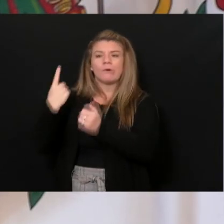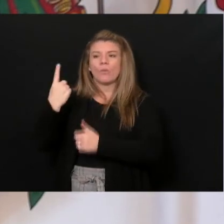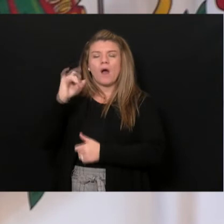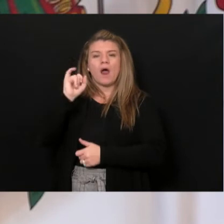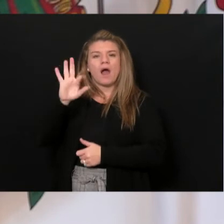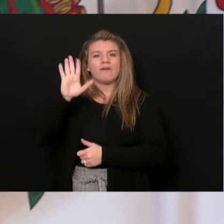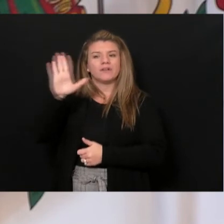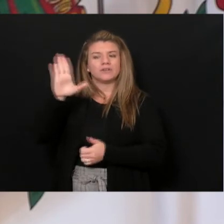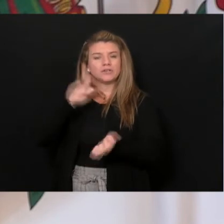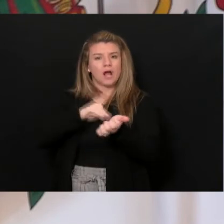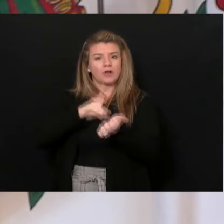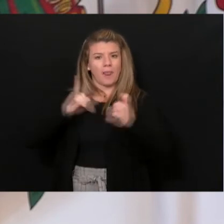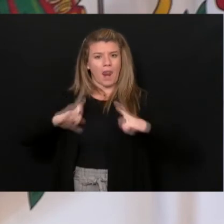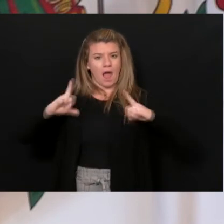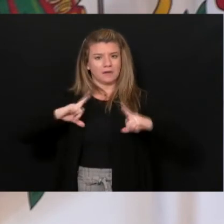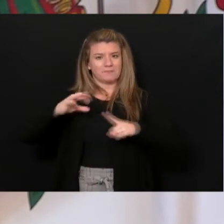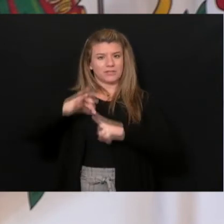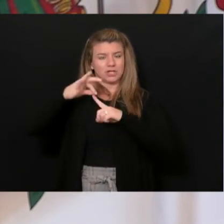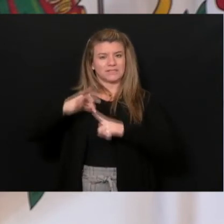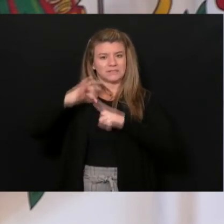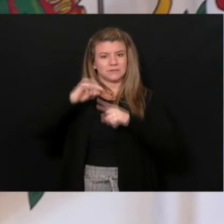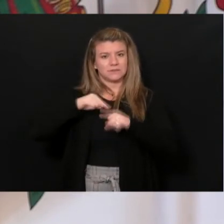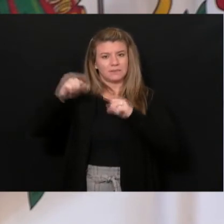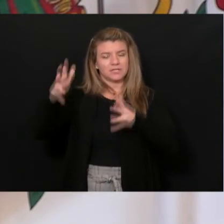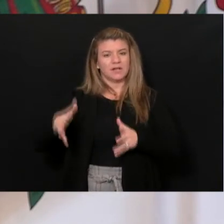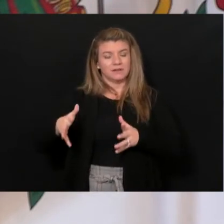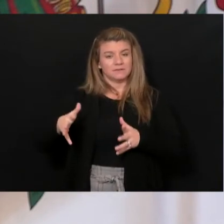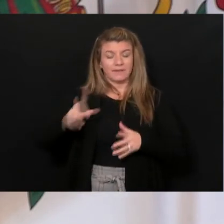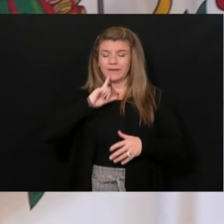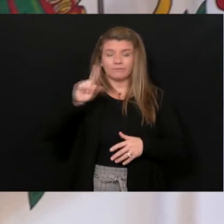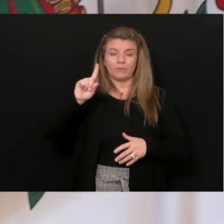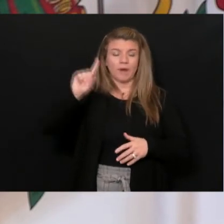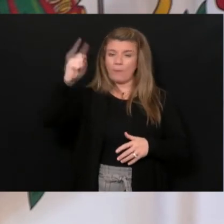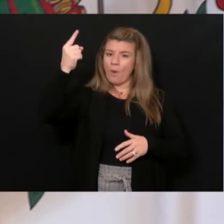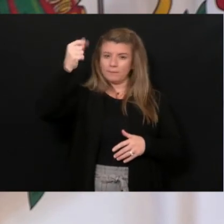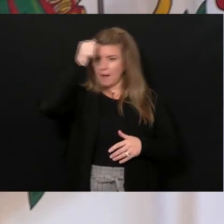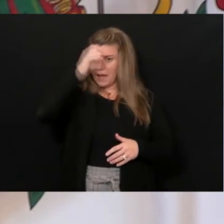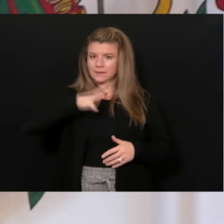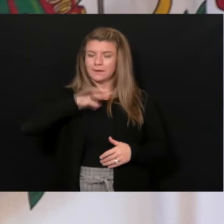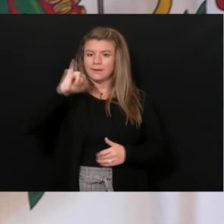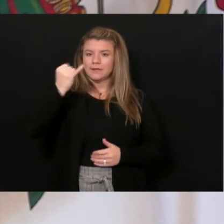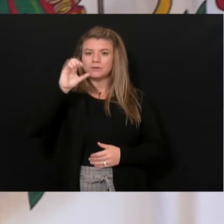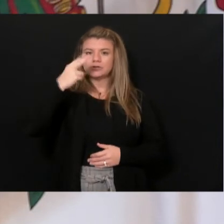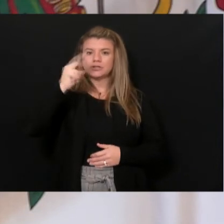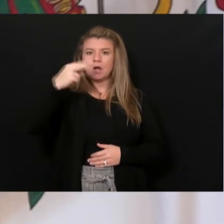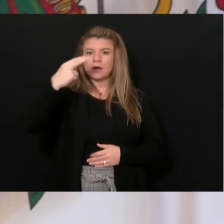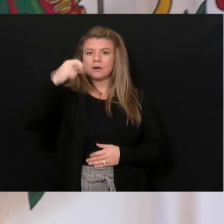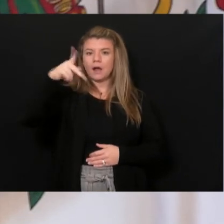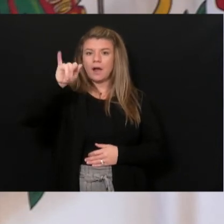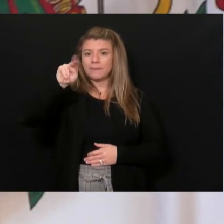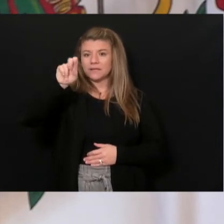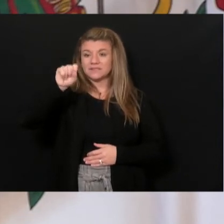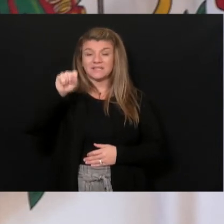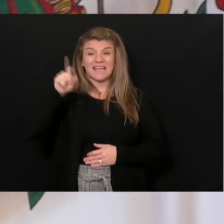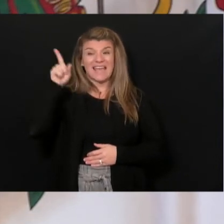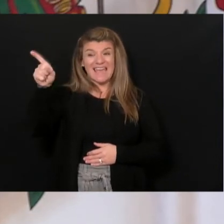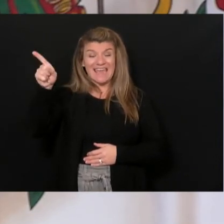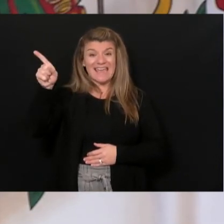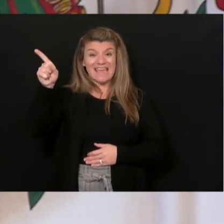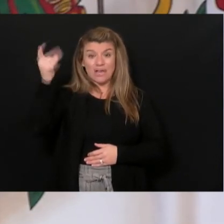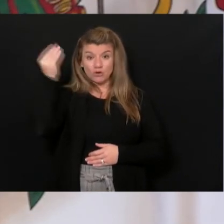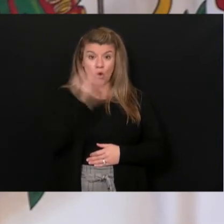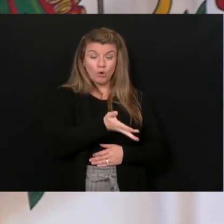of the lung specialists, or the number one guy at Johns Hopkins. He told her that he had a